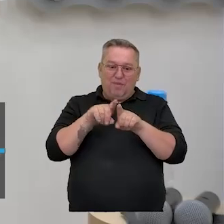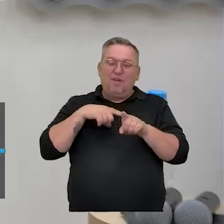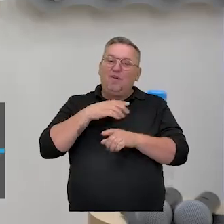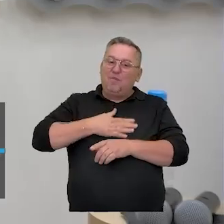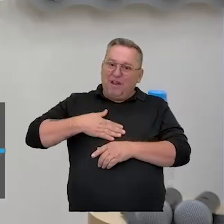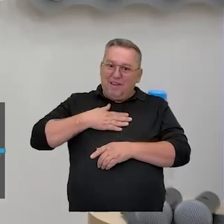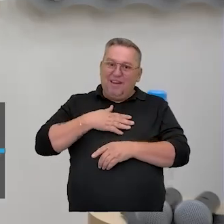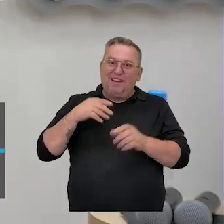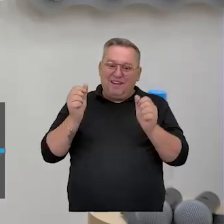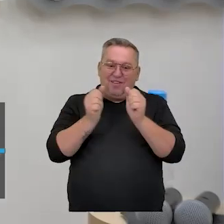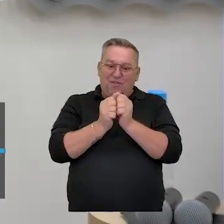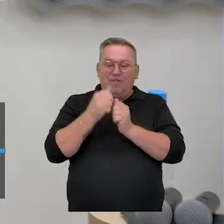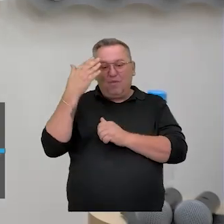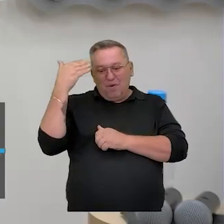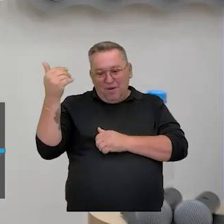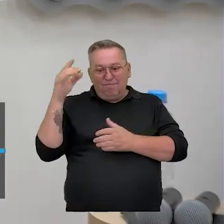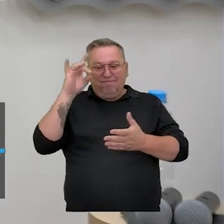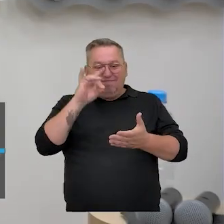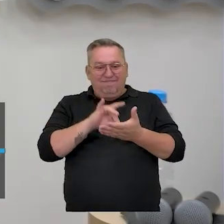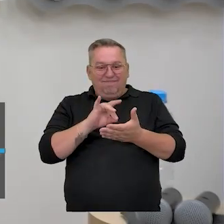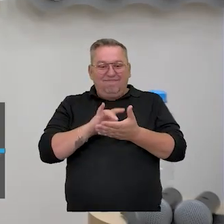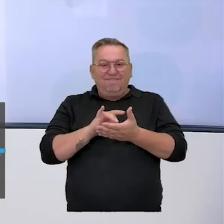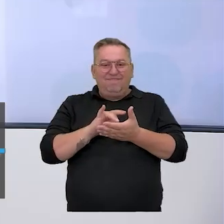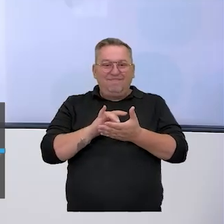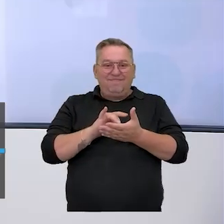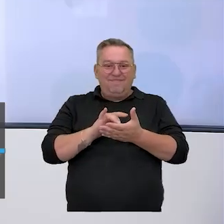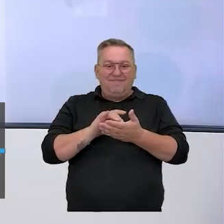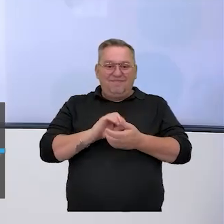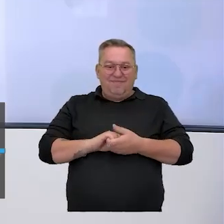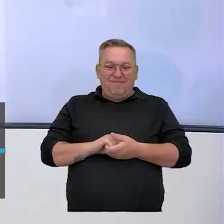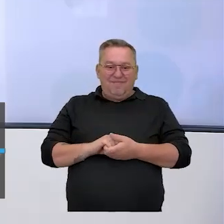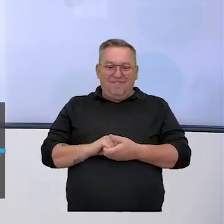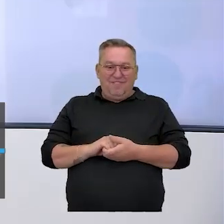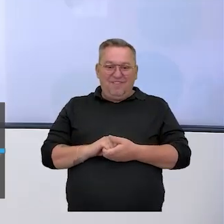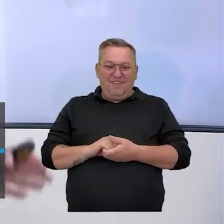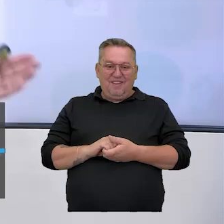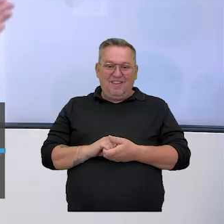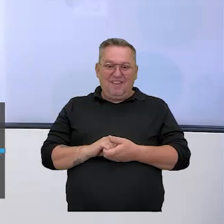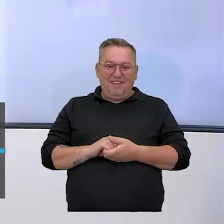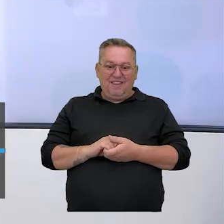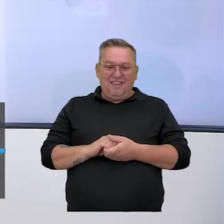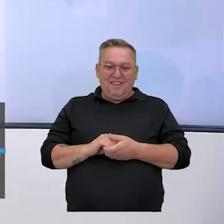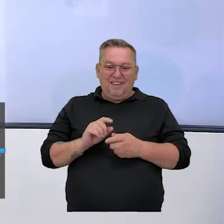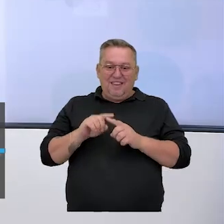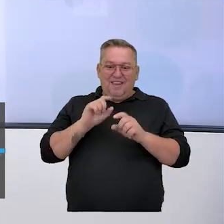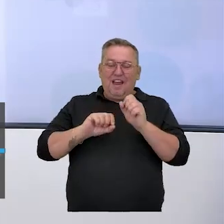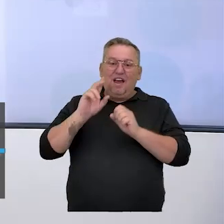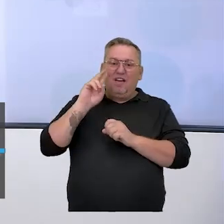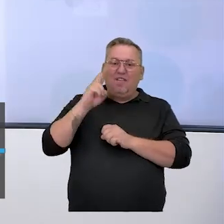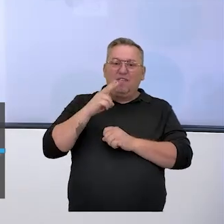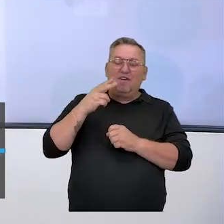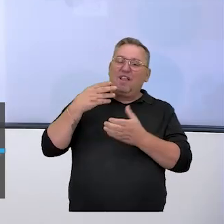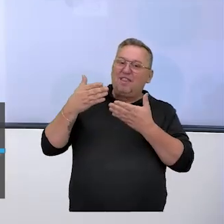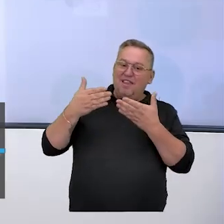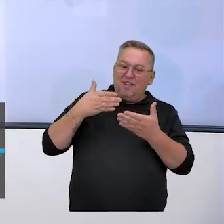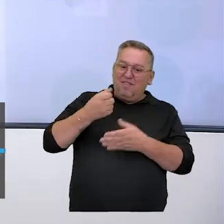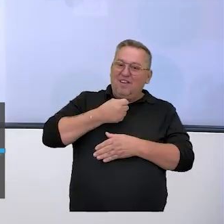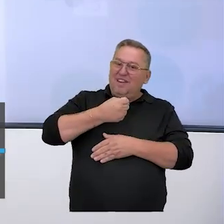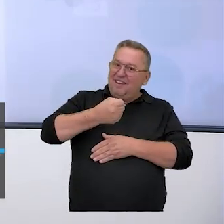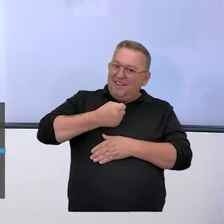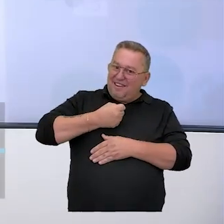prazer estar com vocês e uma honra, né, Ed? Ok, yes. Eu convidei a Fabi hoje que hoje a gente vai trabalhar an interview. A gente vai trabalhar